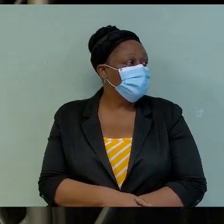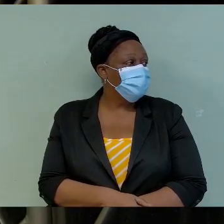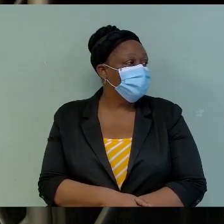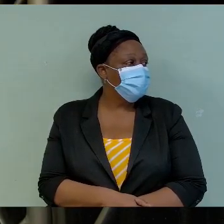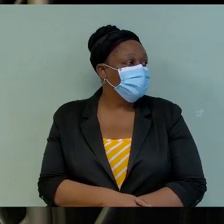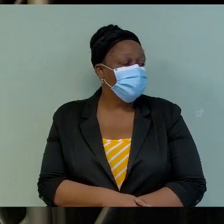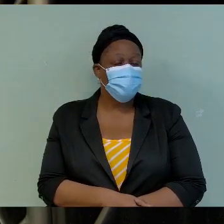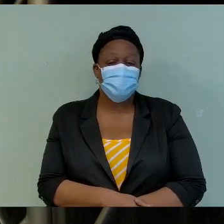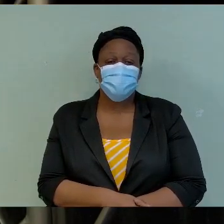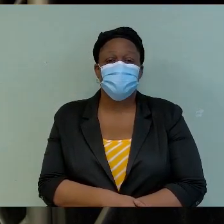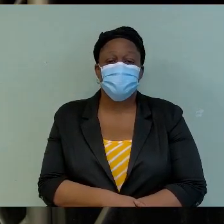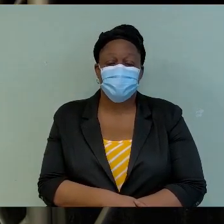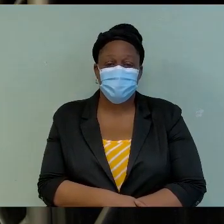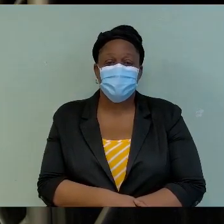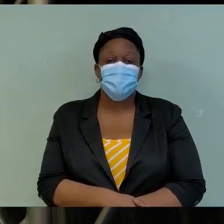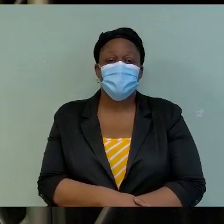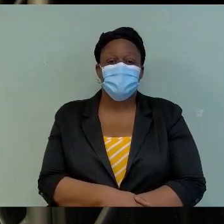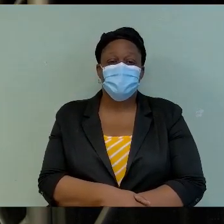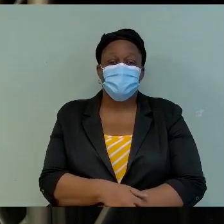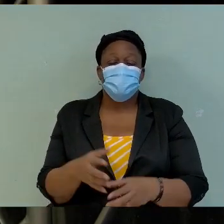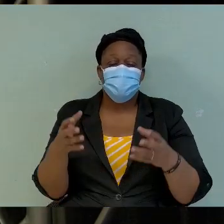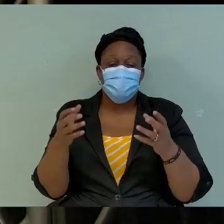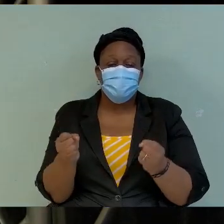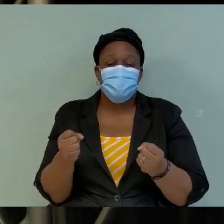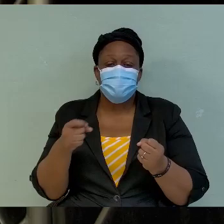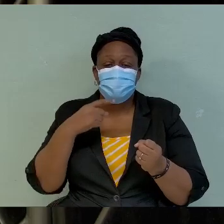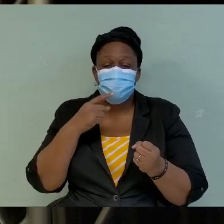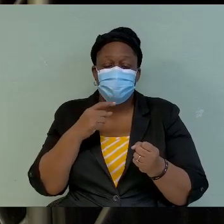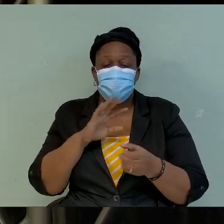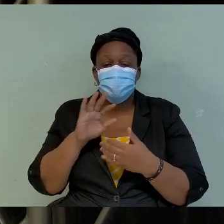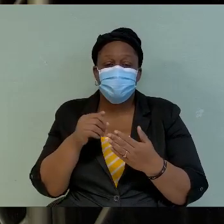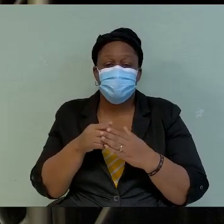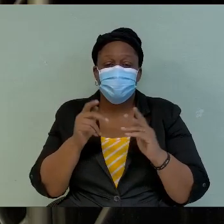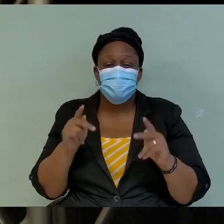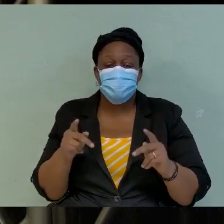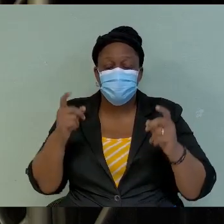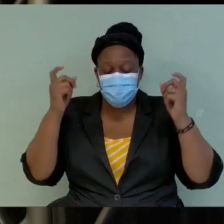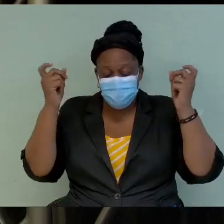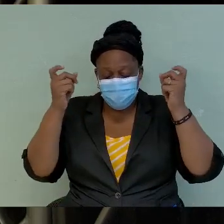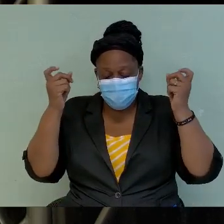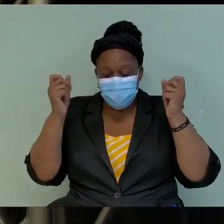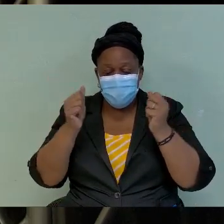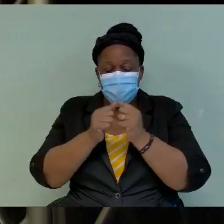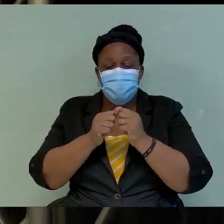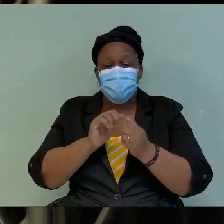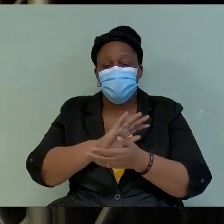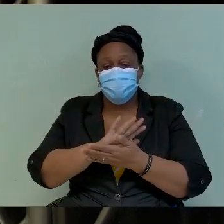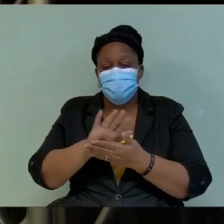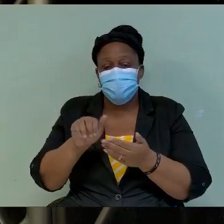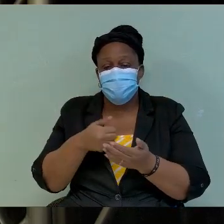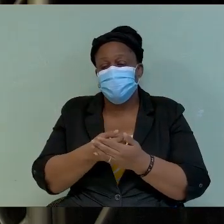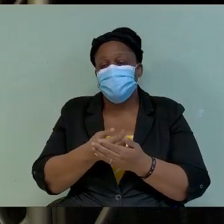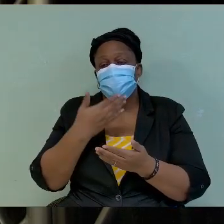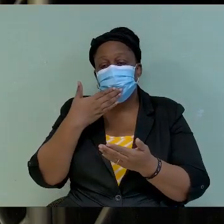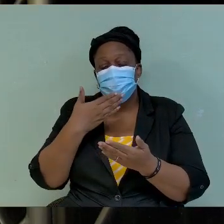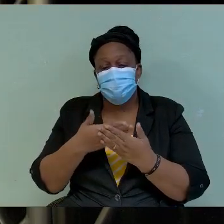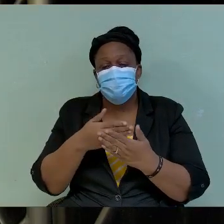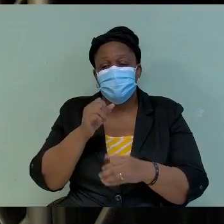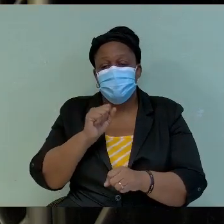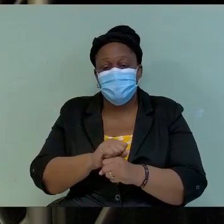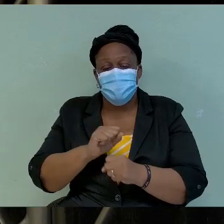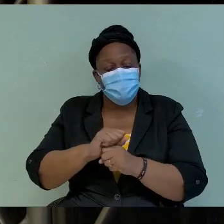commitment of this team. And to that, I ask in all the citizens to celebrate these honorable and